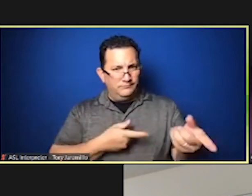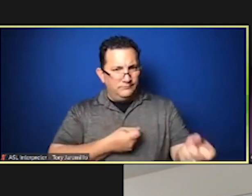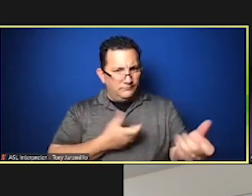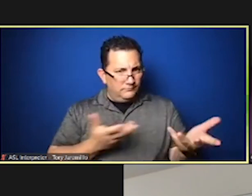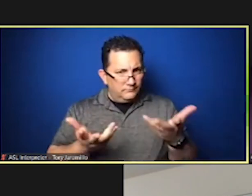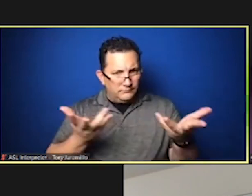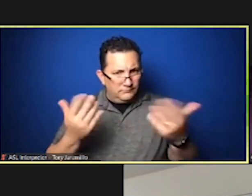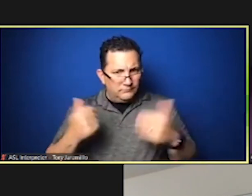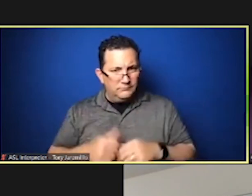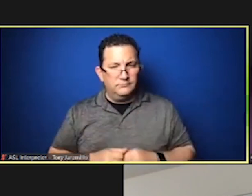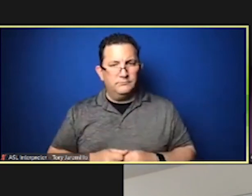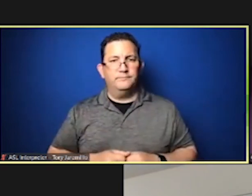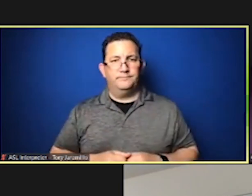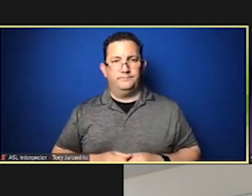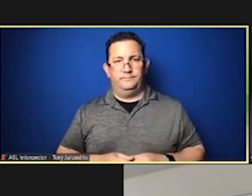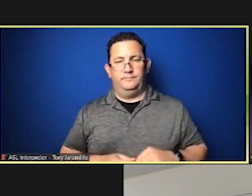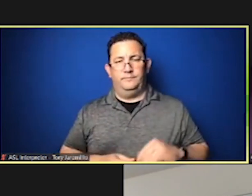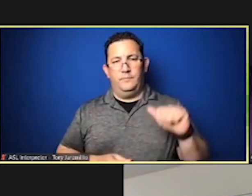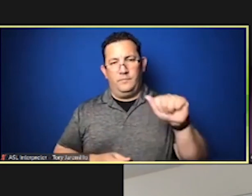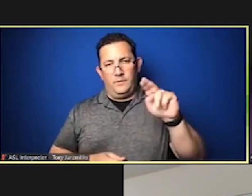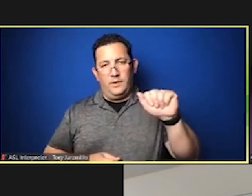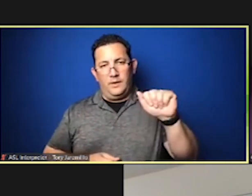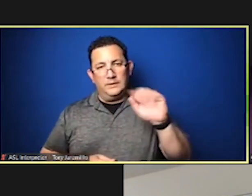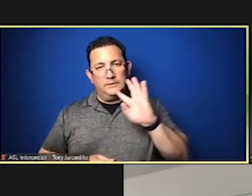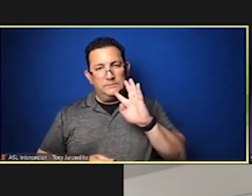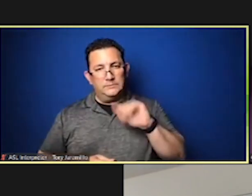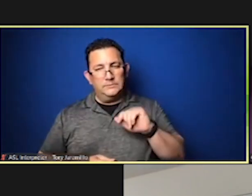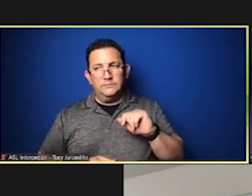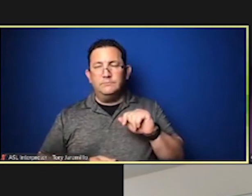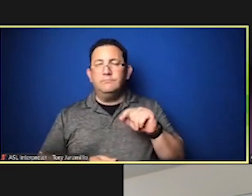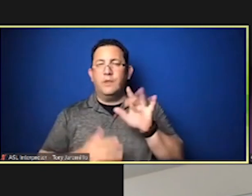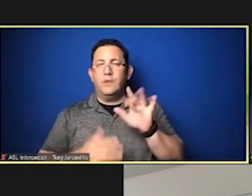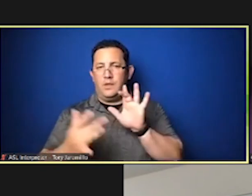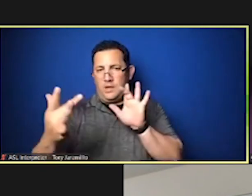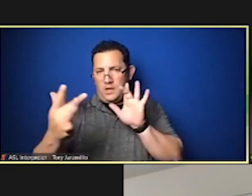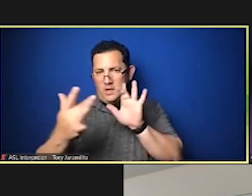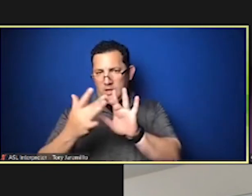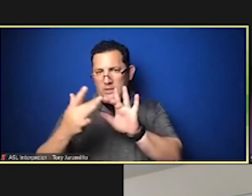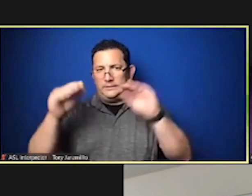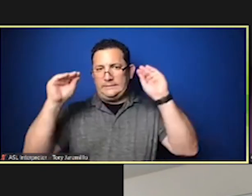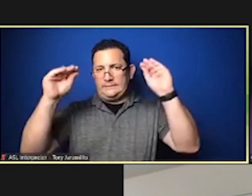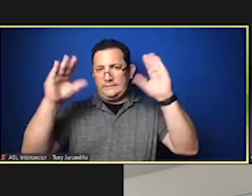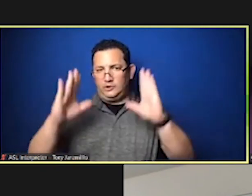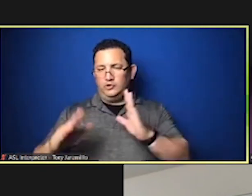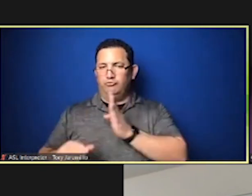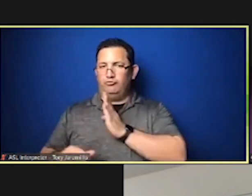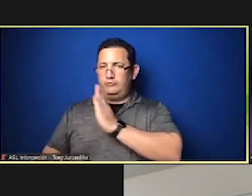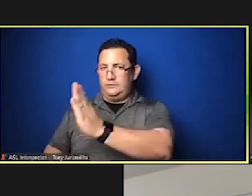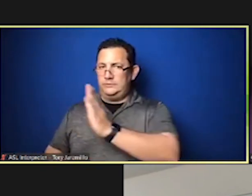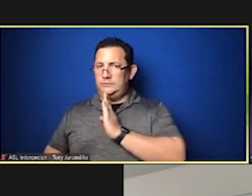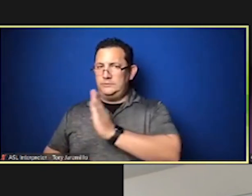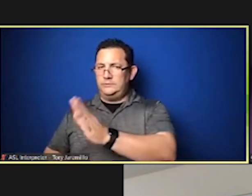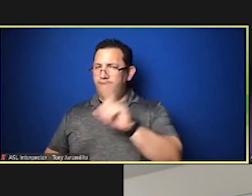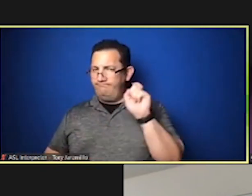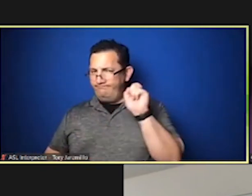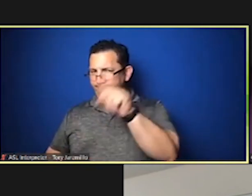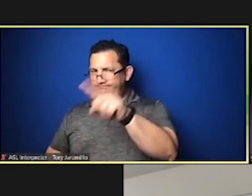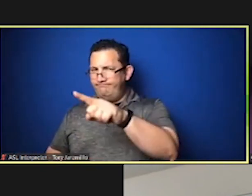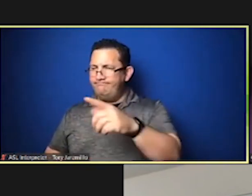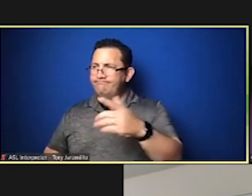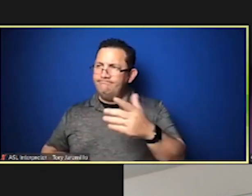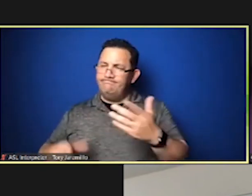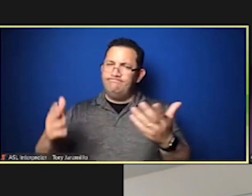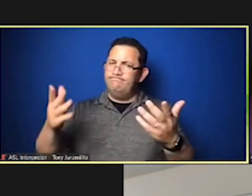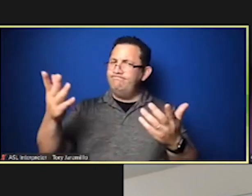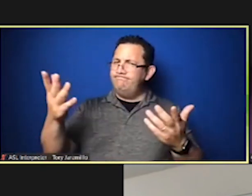I would say contact your child's teacher directly and just ask them